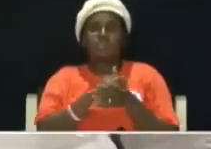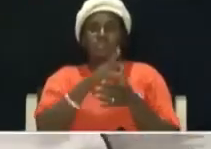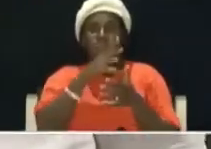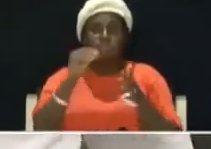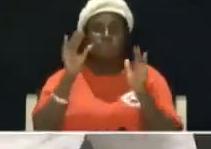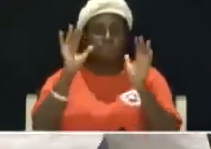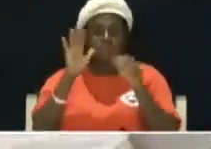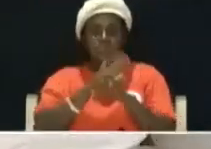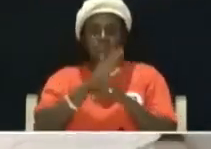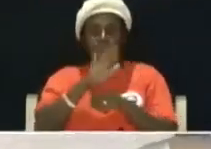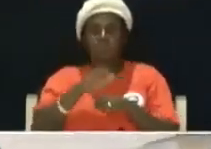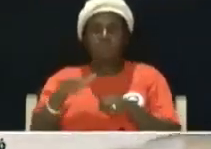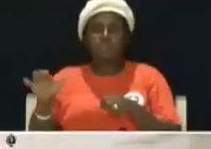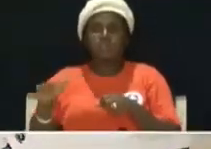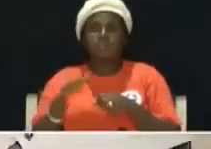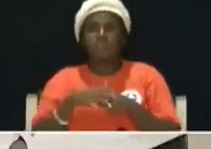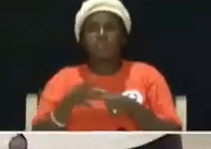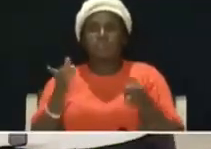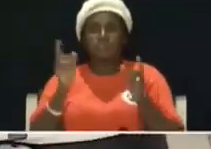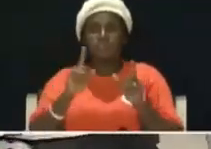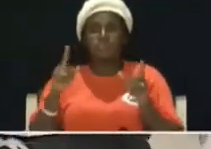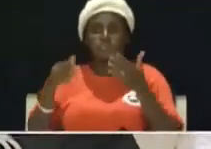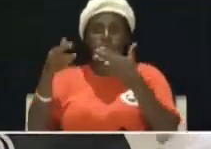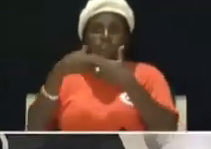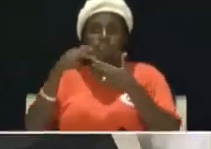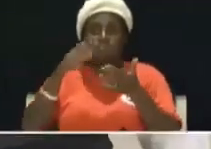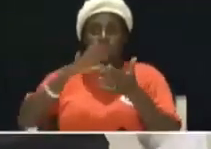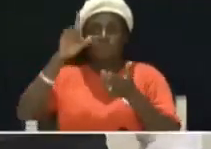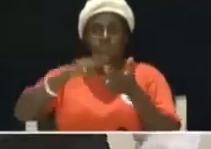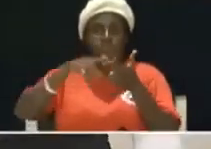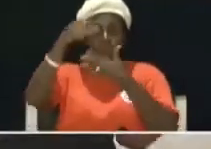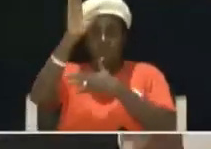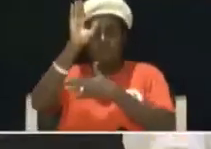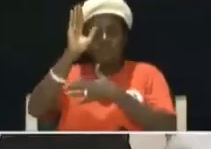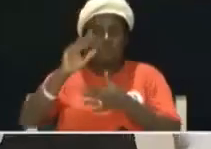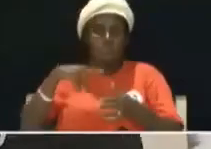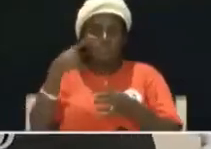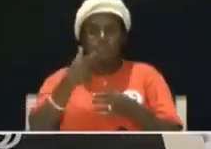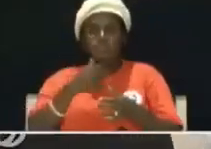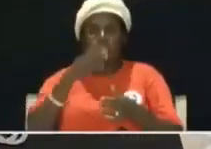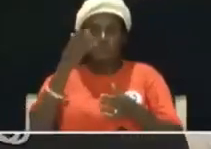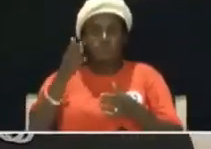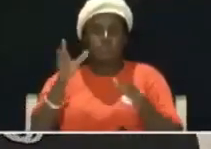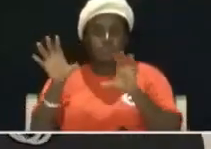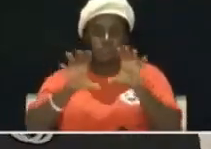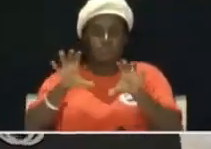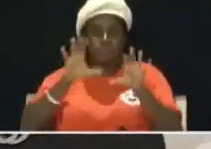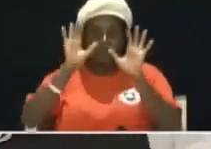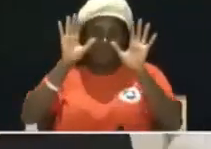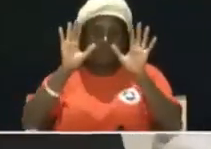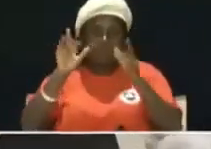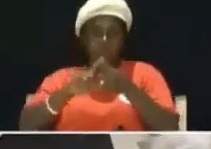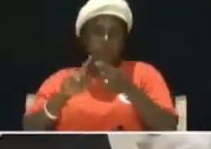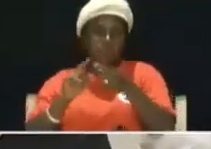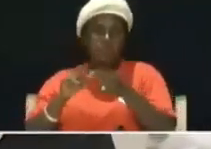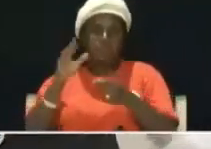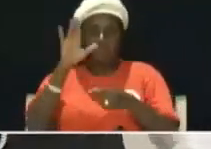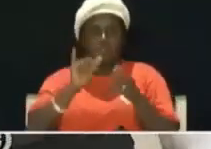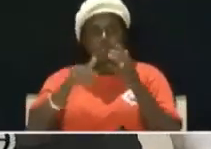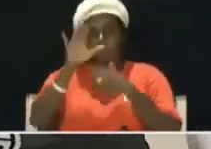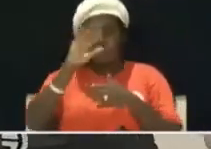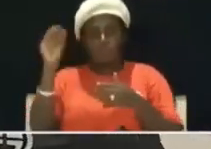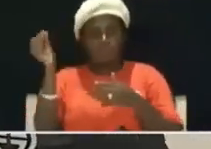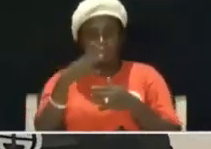children. I've come here to return all the glory to God who has dealt wondrously with us. By the grace of